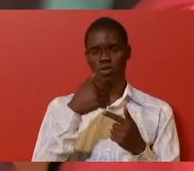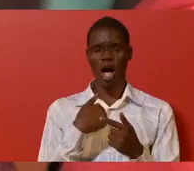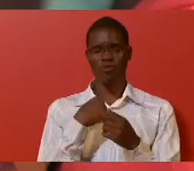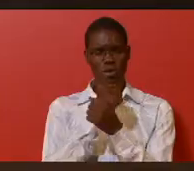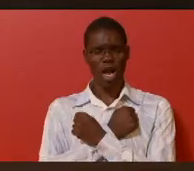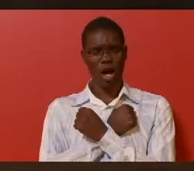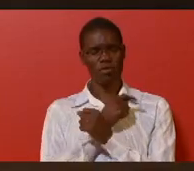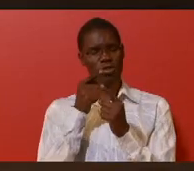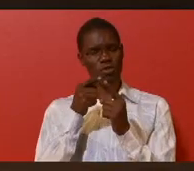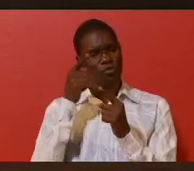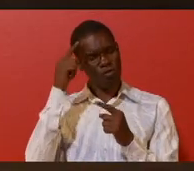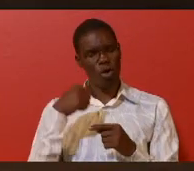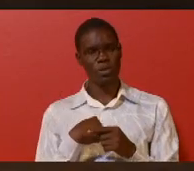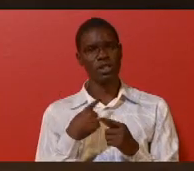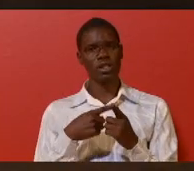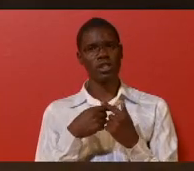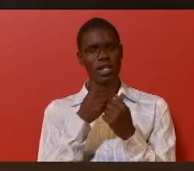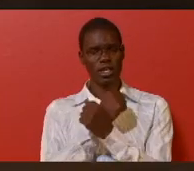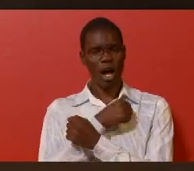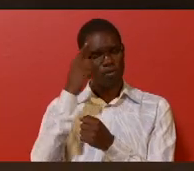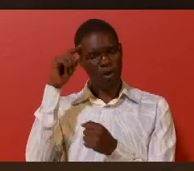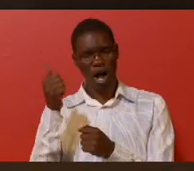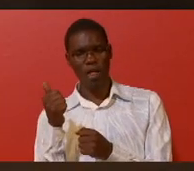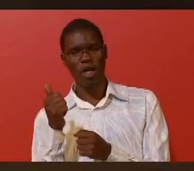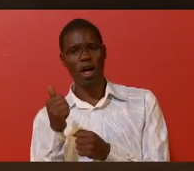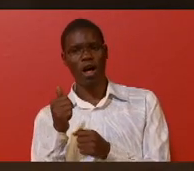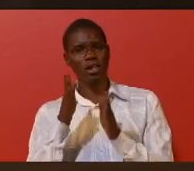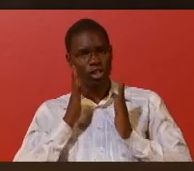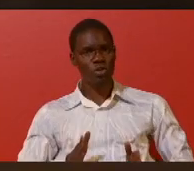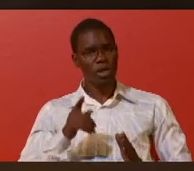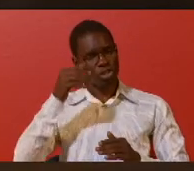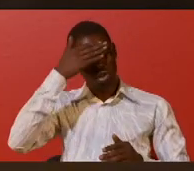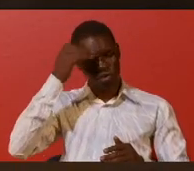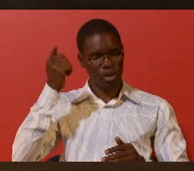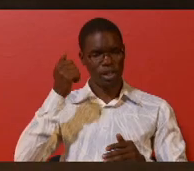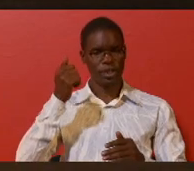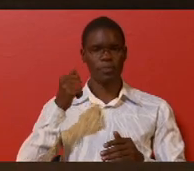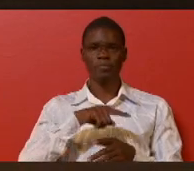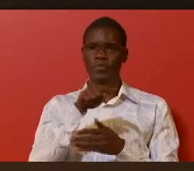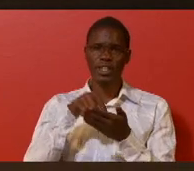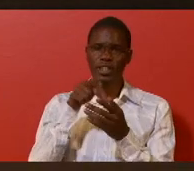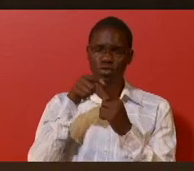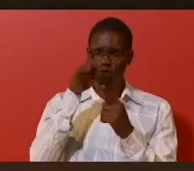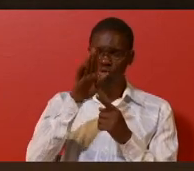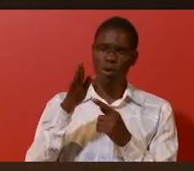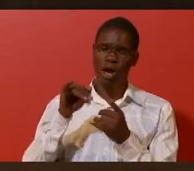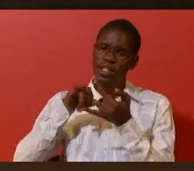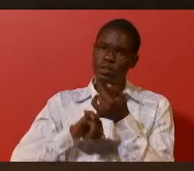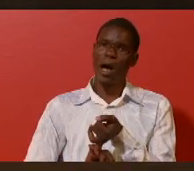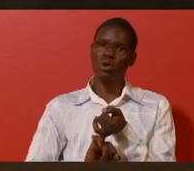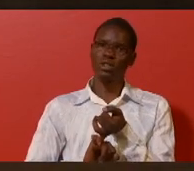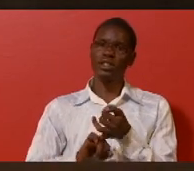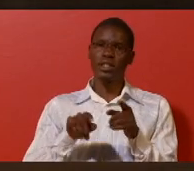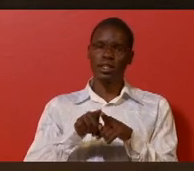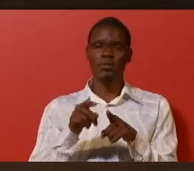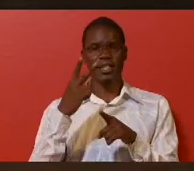for me and love for your fellow human being. Don't forget, this applies to your spouse. The